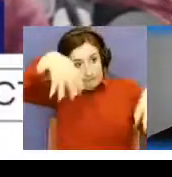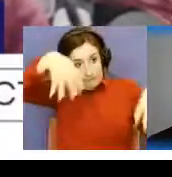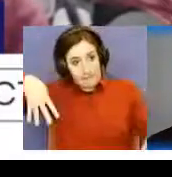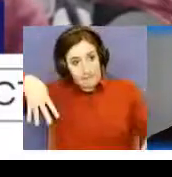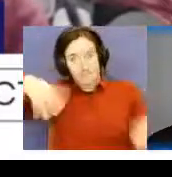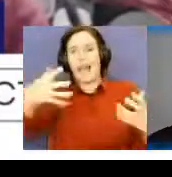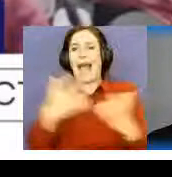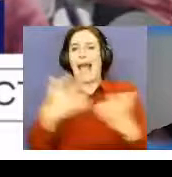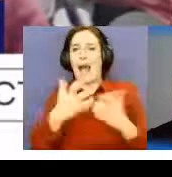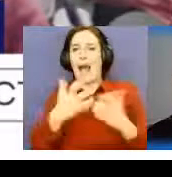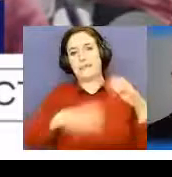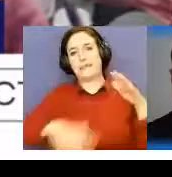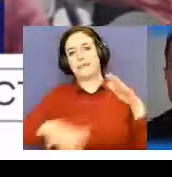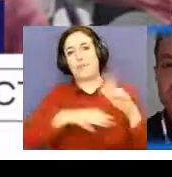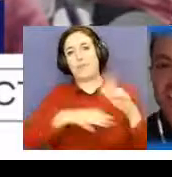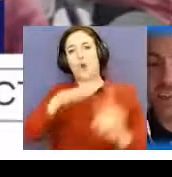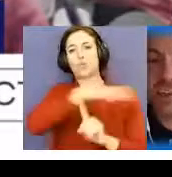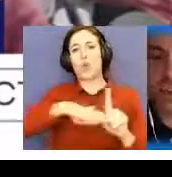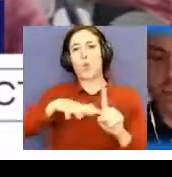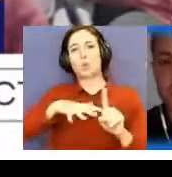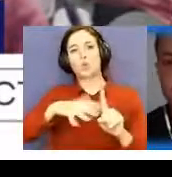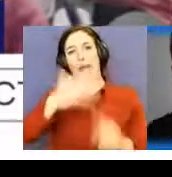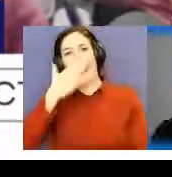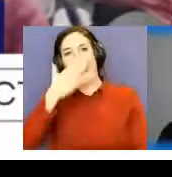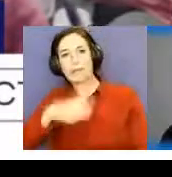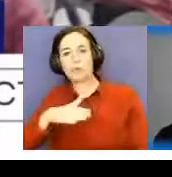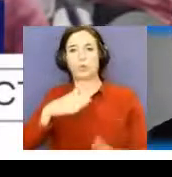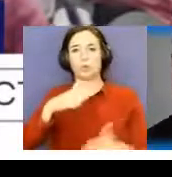norms. And that means changing the attitudes and the